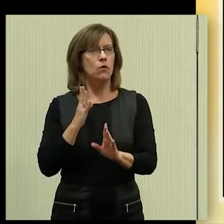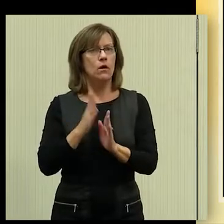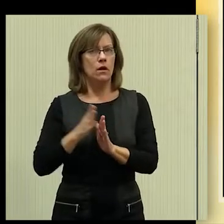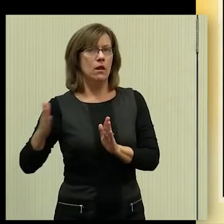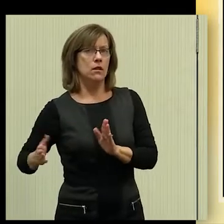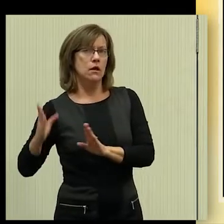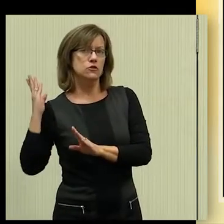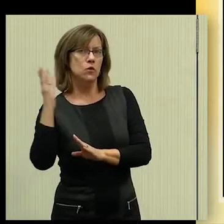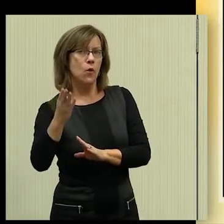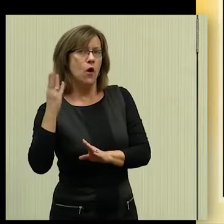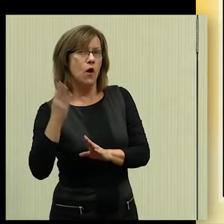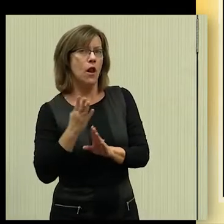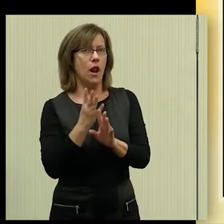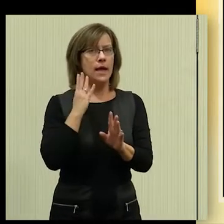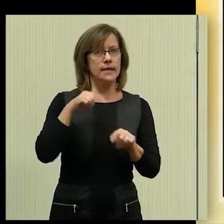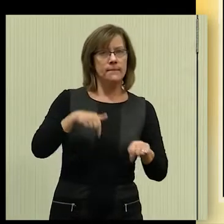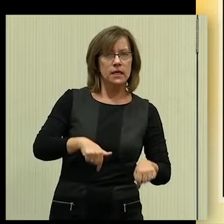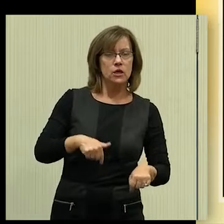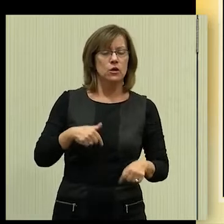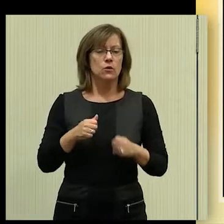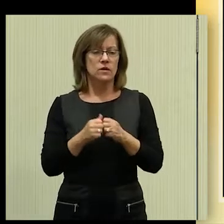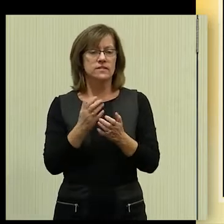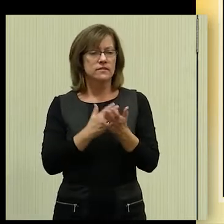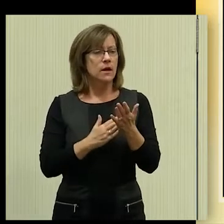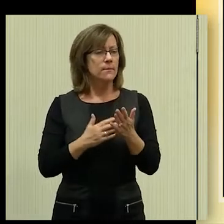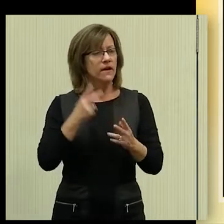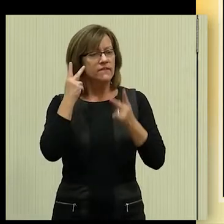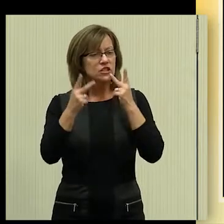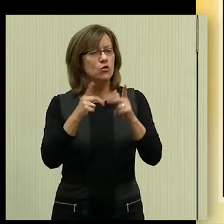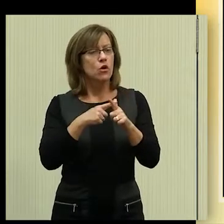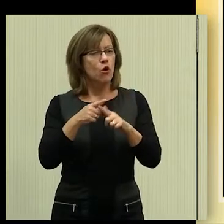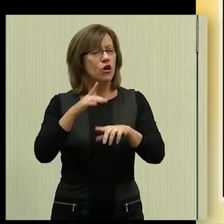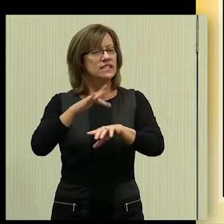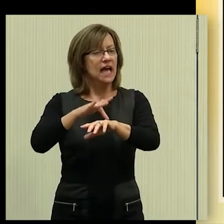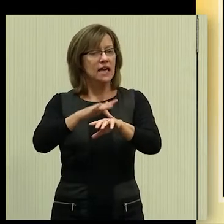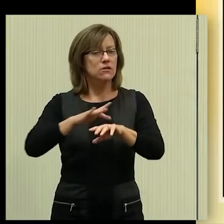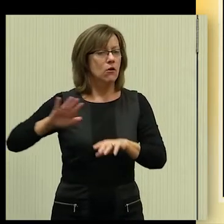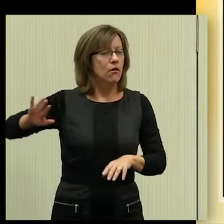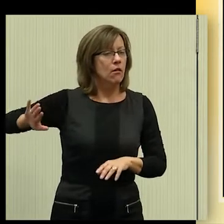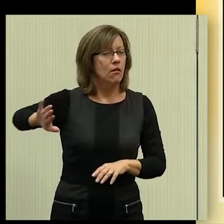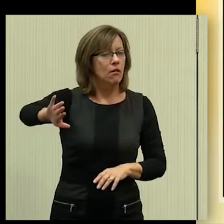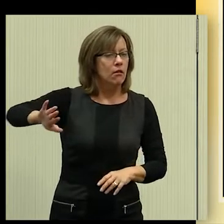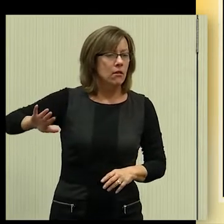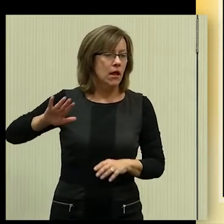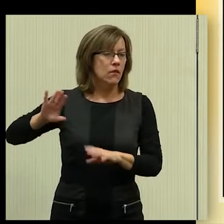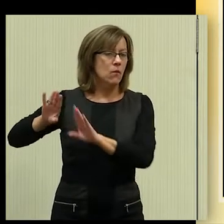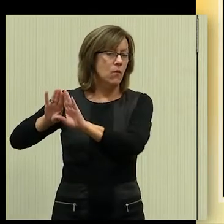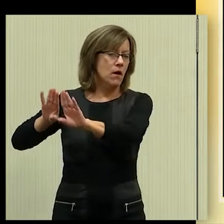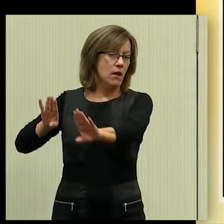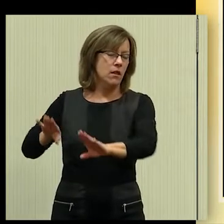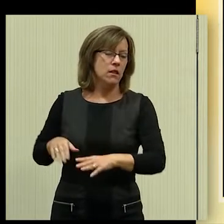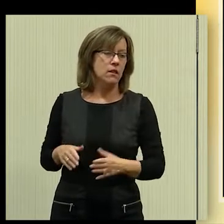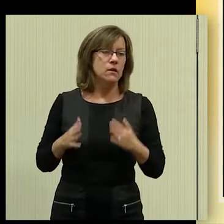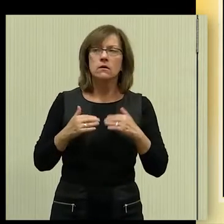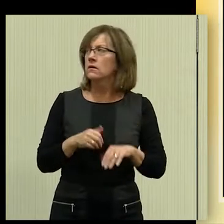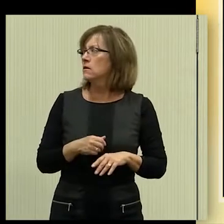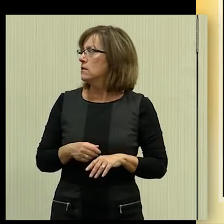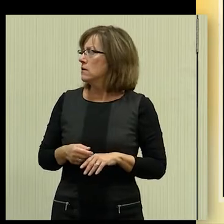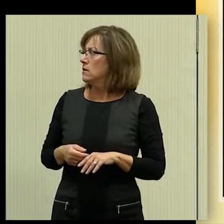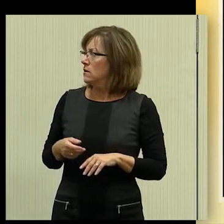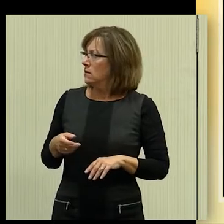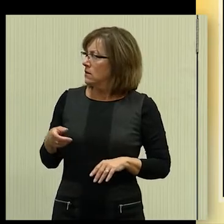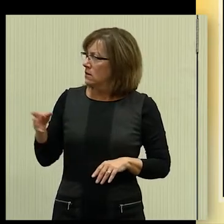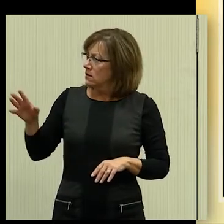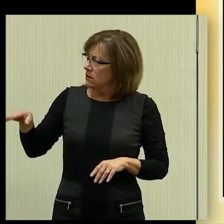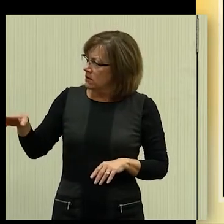coming in from outdoor playtime with some visual or tactile cues. Okay, then we go to this one down